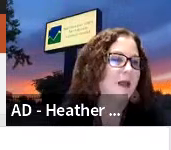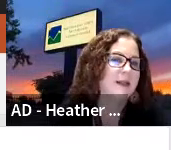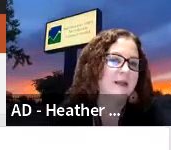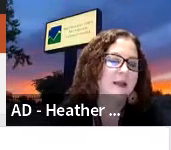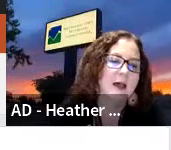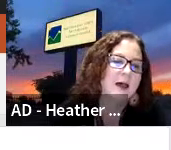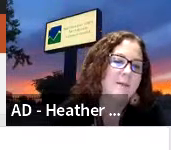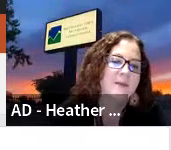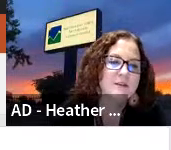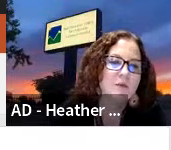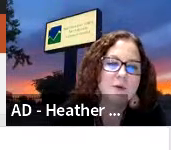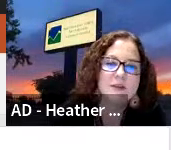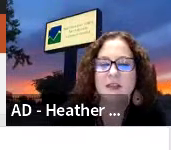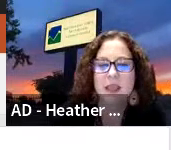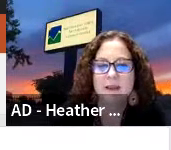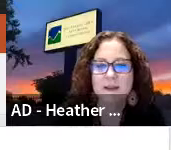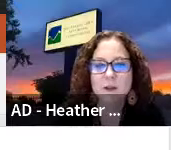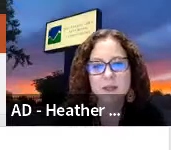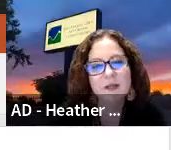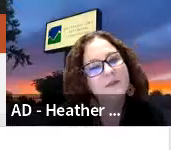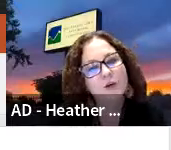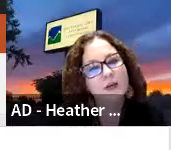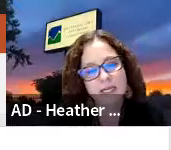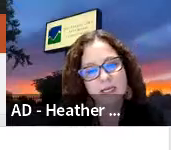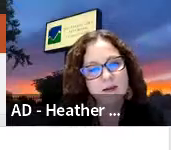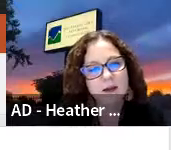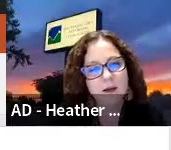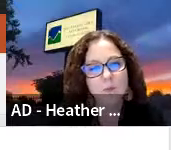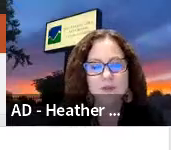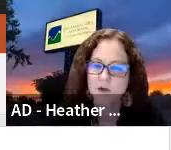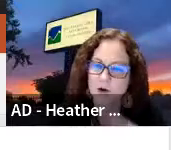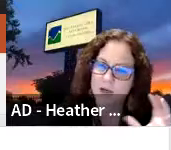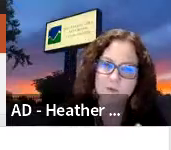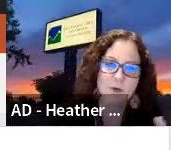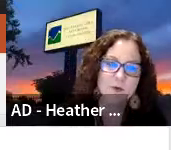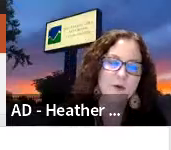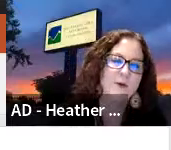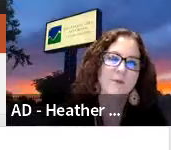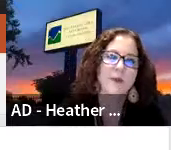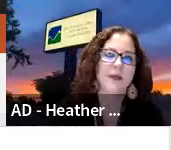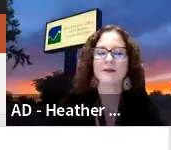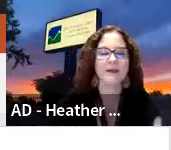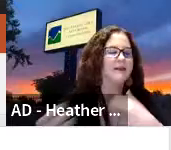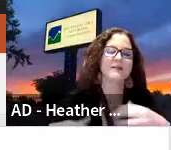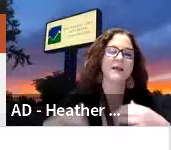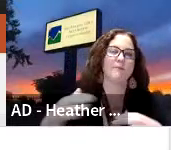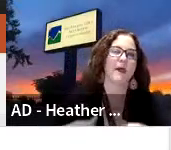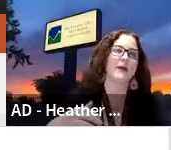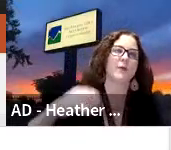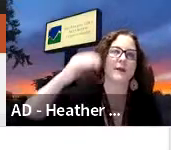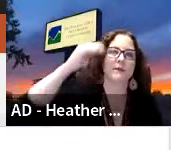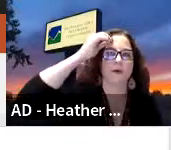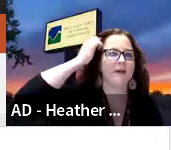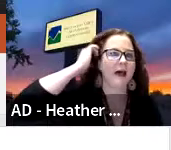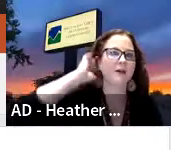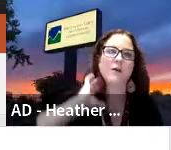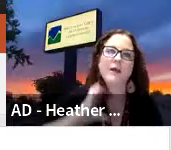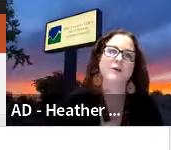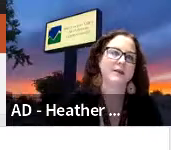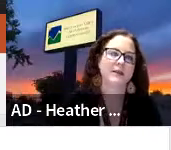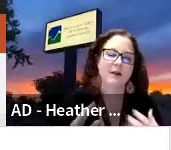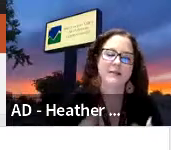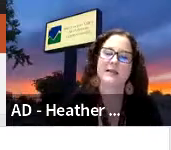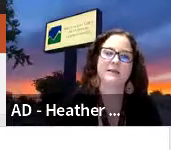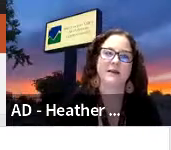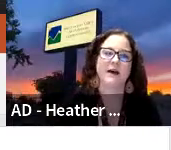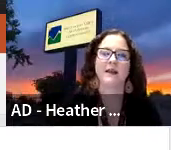our timeline. This is where we stand. A little bit in the green. We started recruiting. We've taken a step back. We